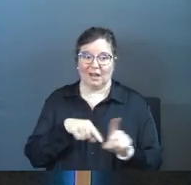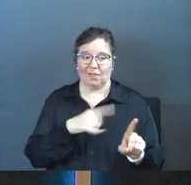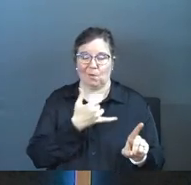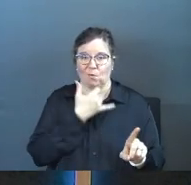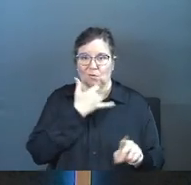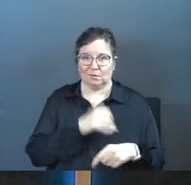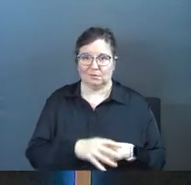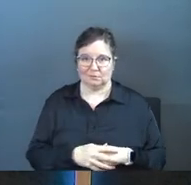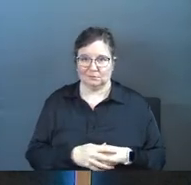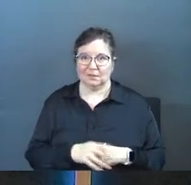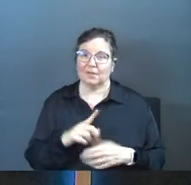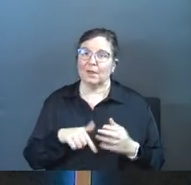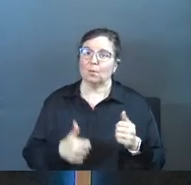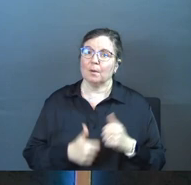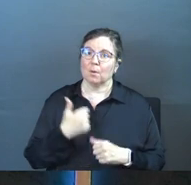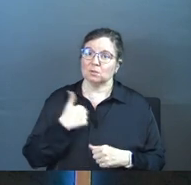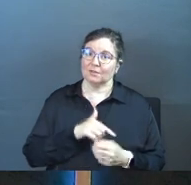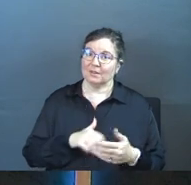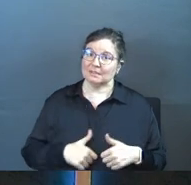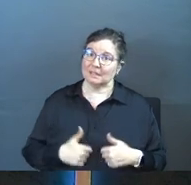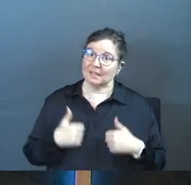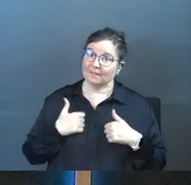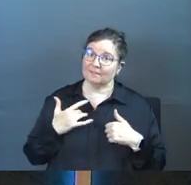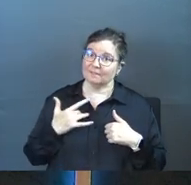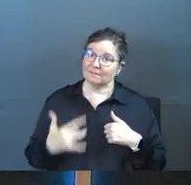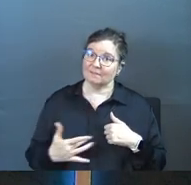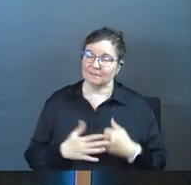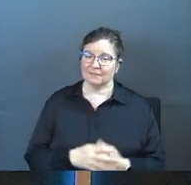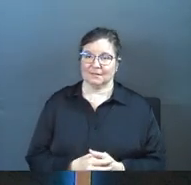they're wrong. That's where most of us live.